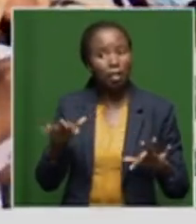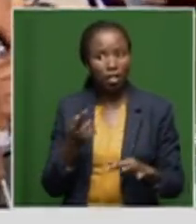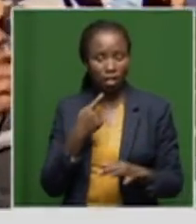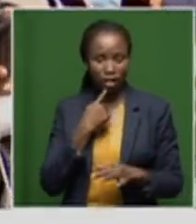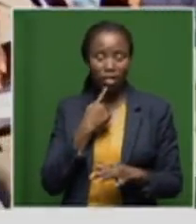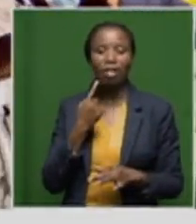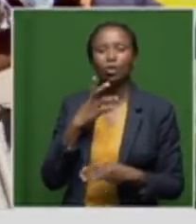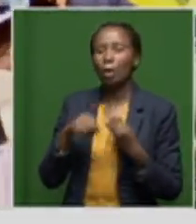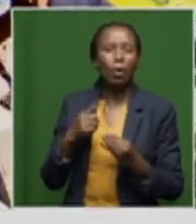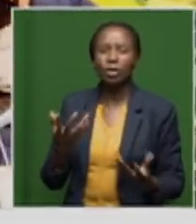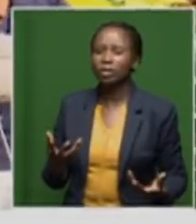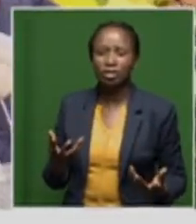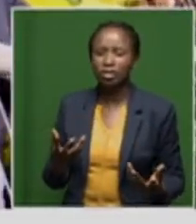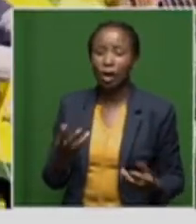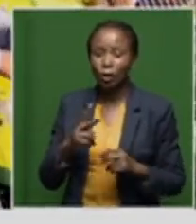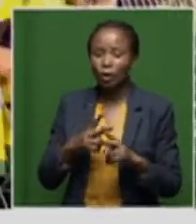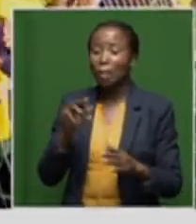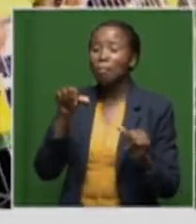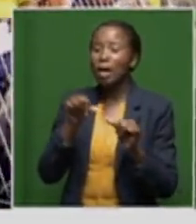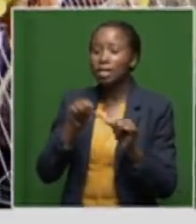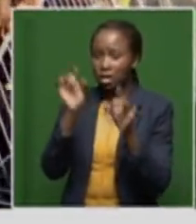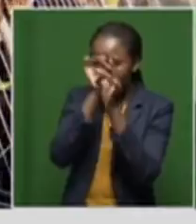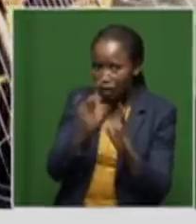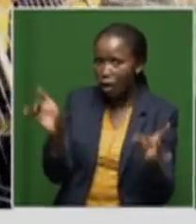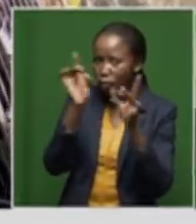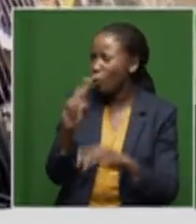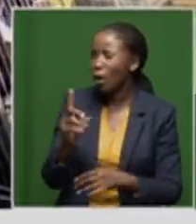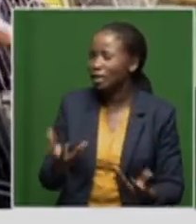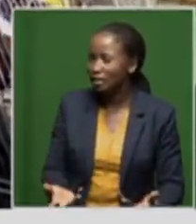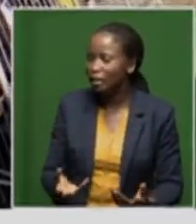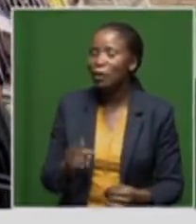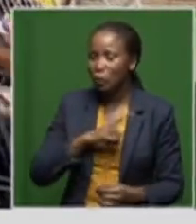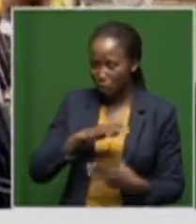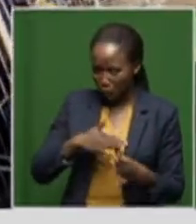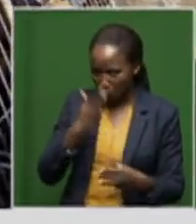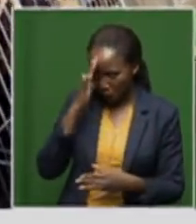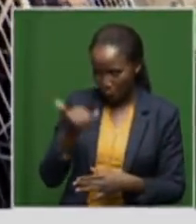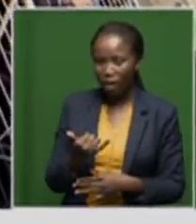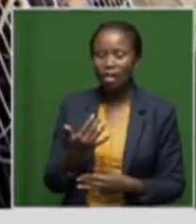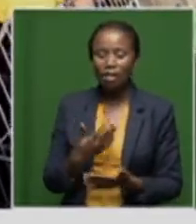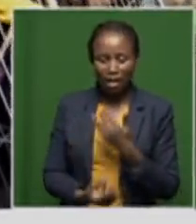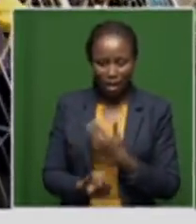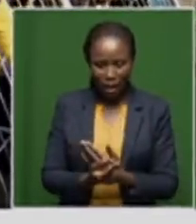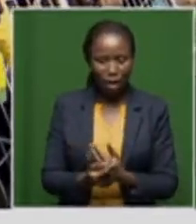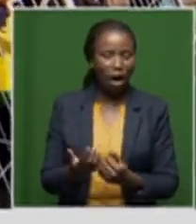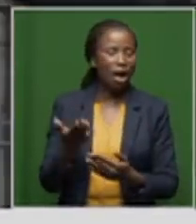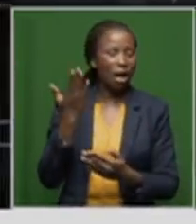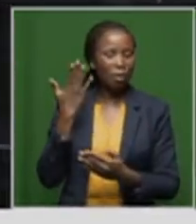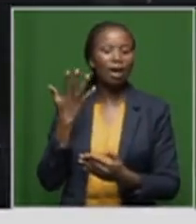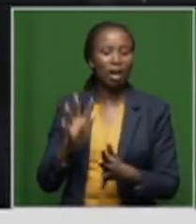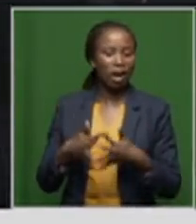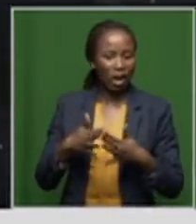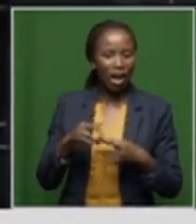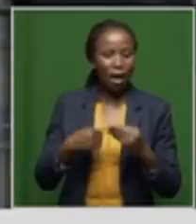to be talking about and what their messages are going to be. And of course, you know that there's been some concerns in the past around